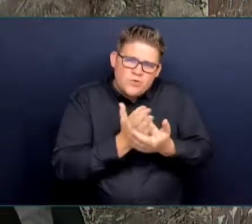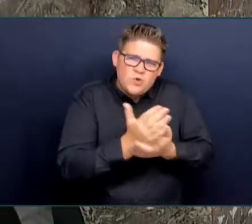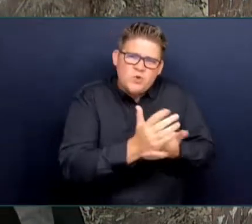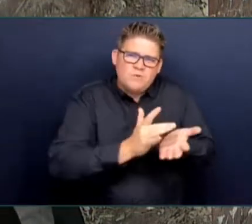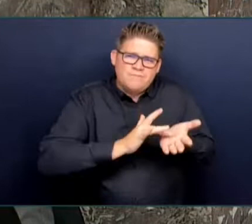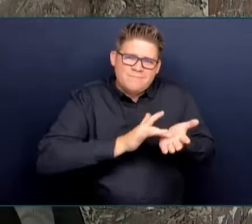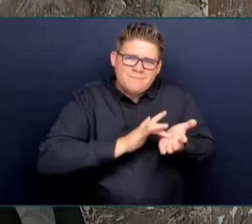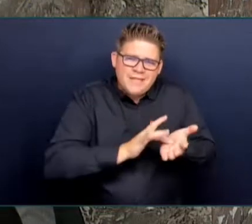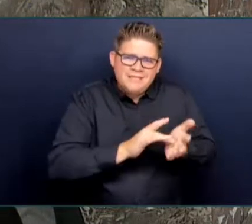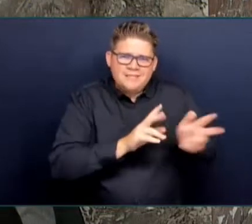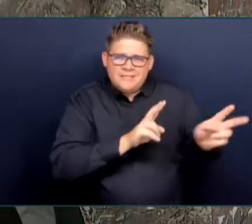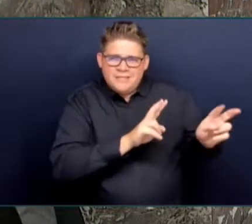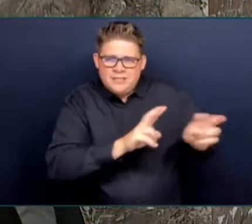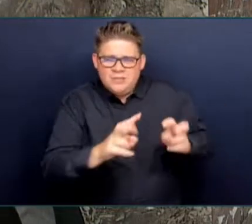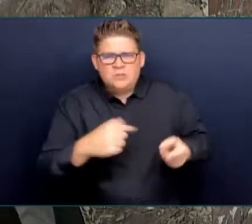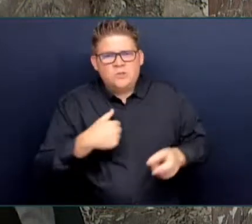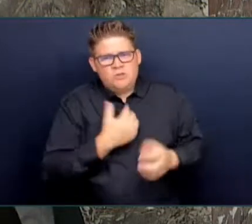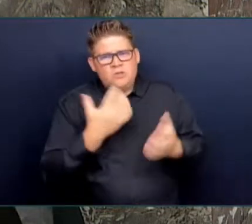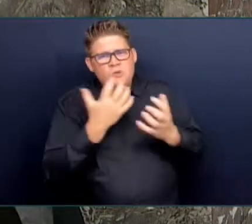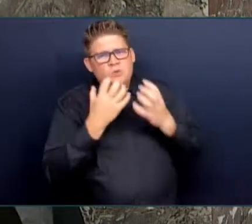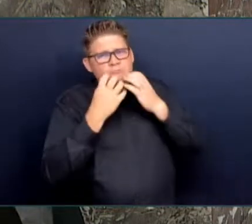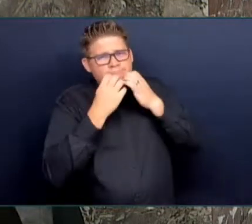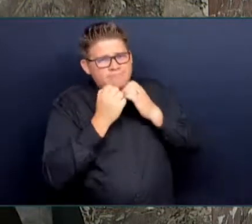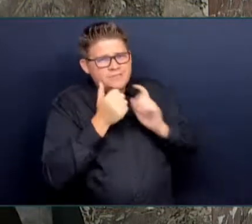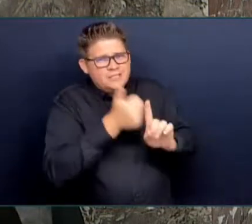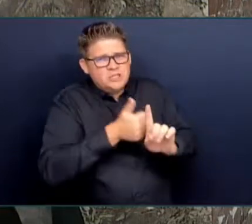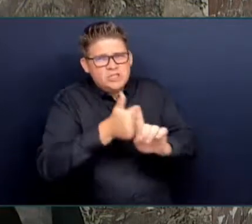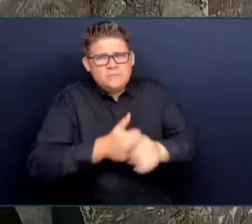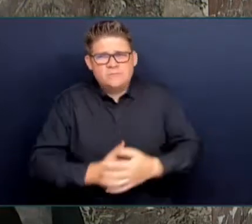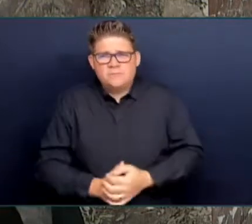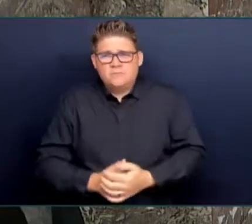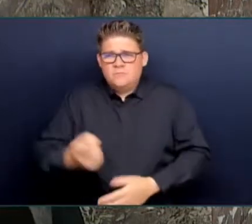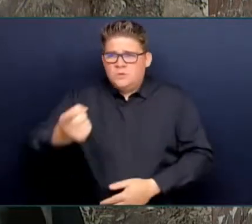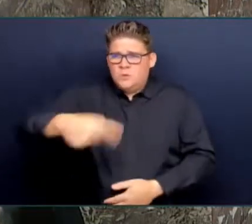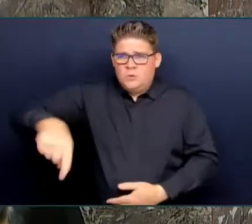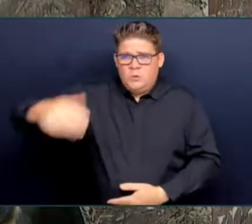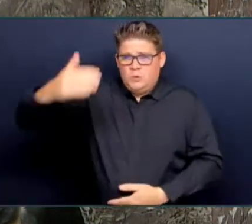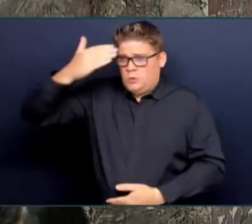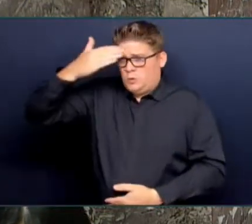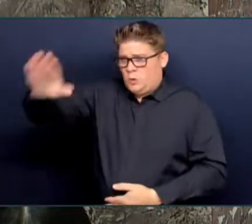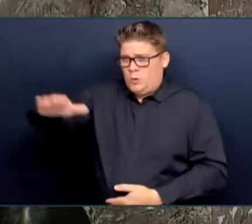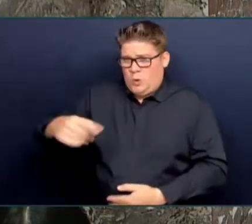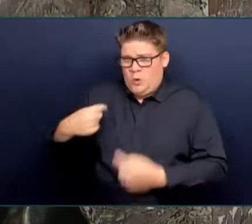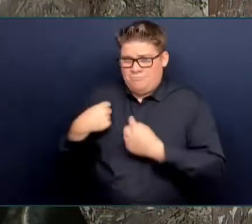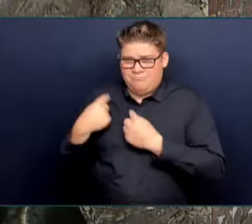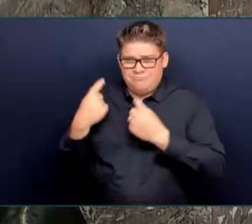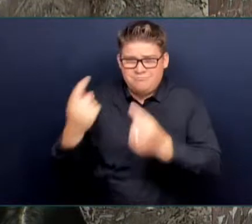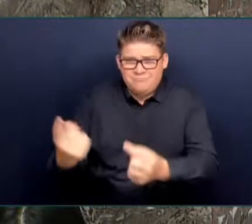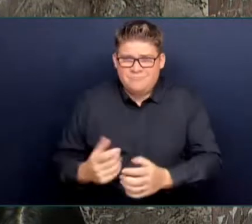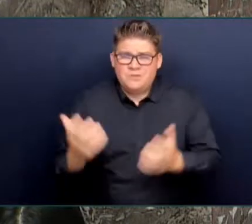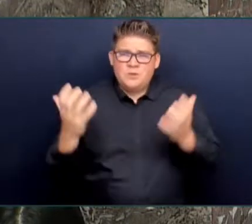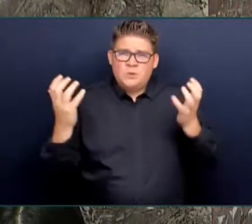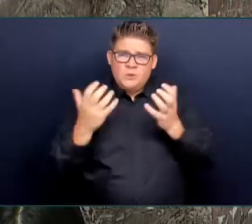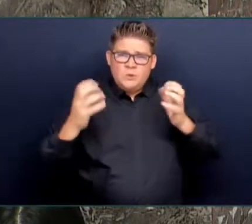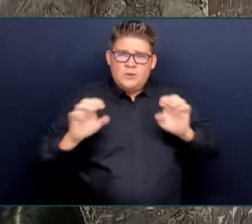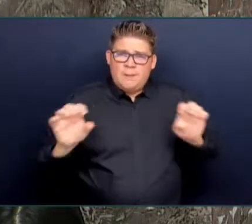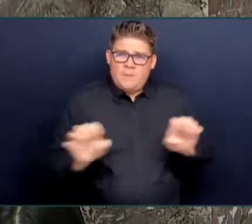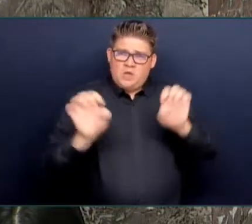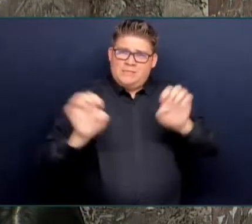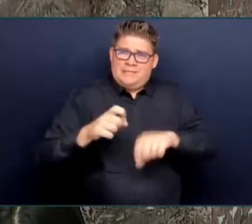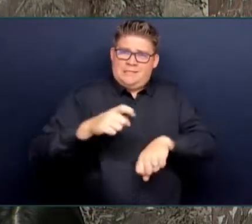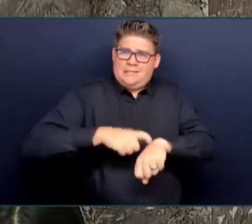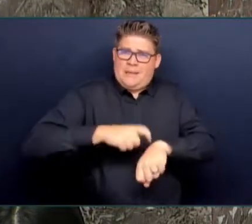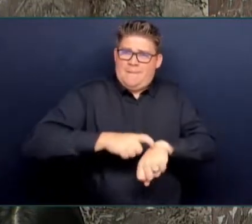care. 2 public health emergencies that aren't even recognized in their questions, Honourable Speaker. When they ask about the health, as if they